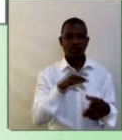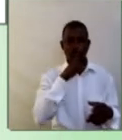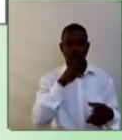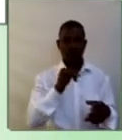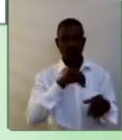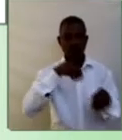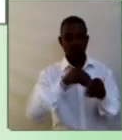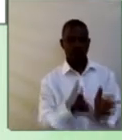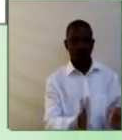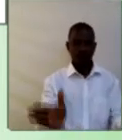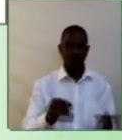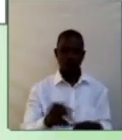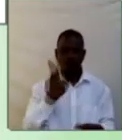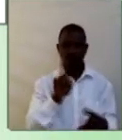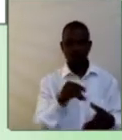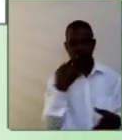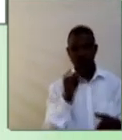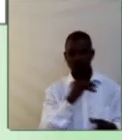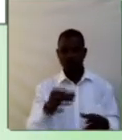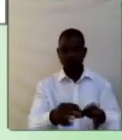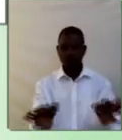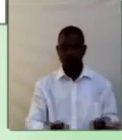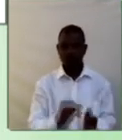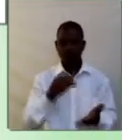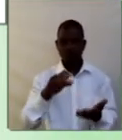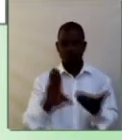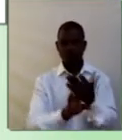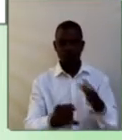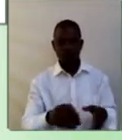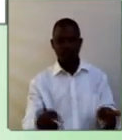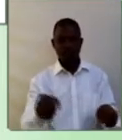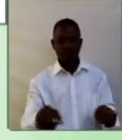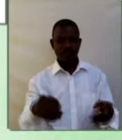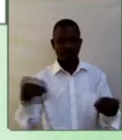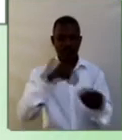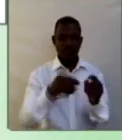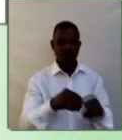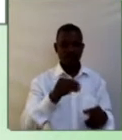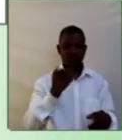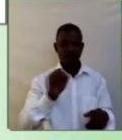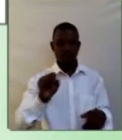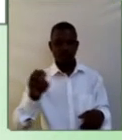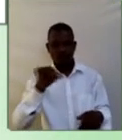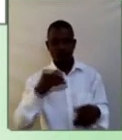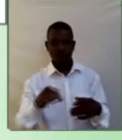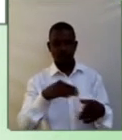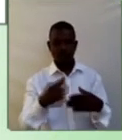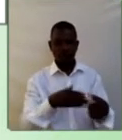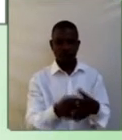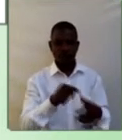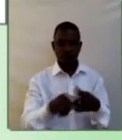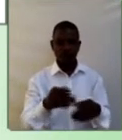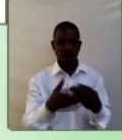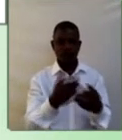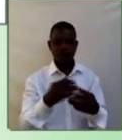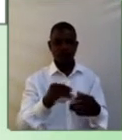are in general use. They are formed by adding ever and so ever to the simple